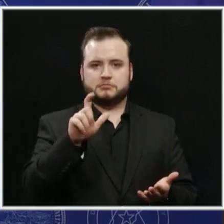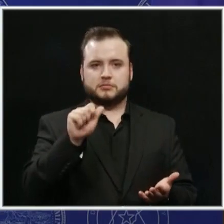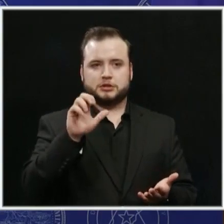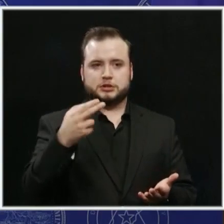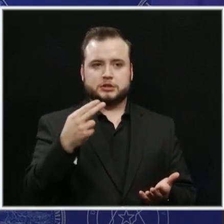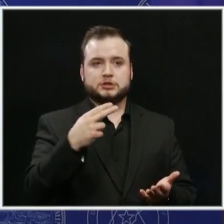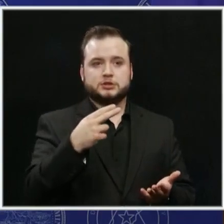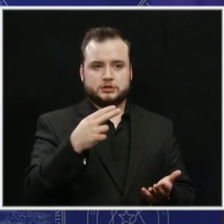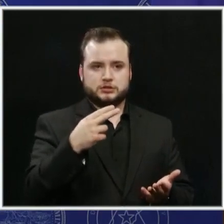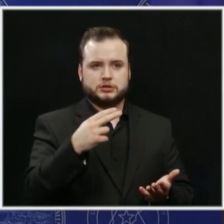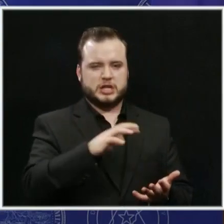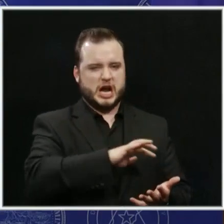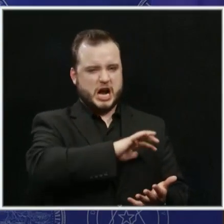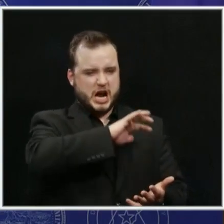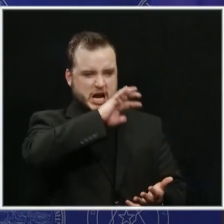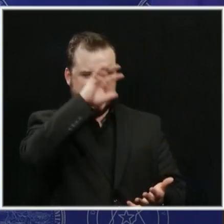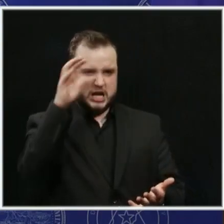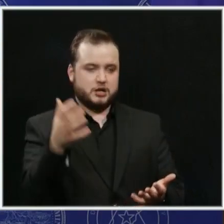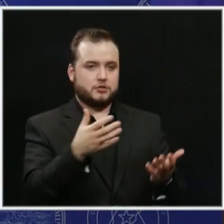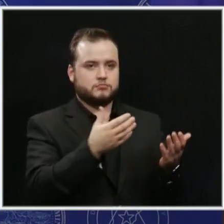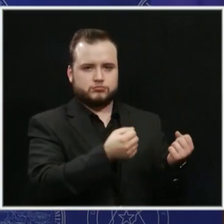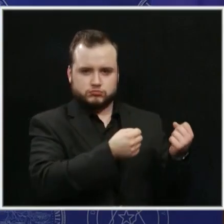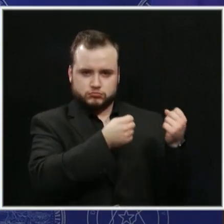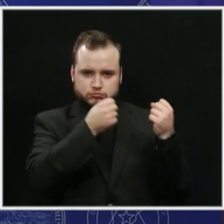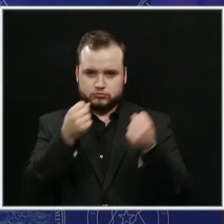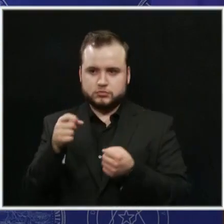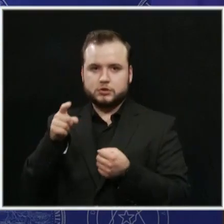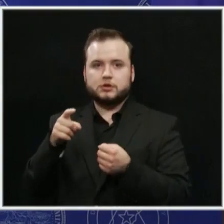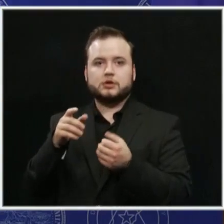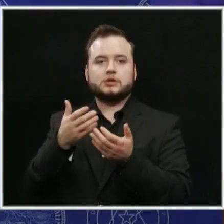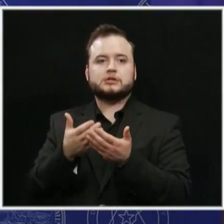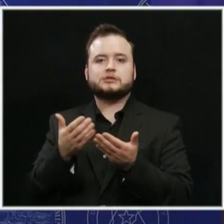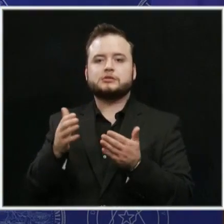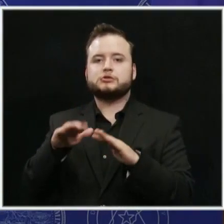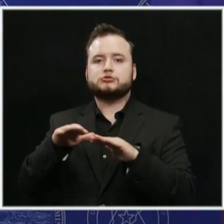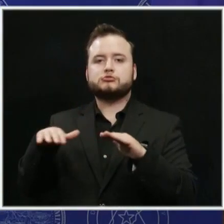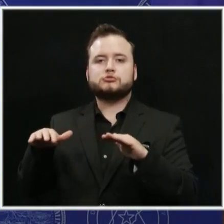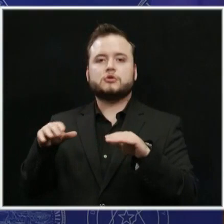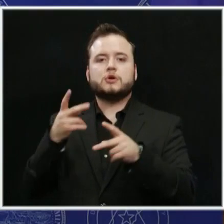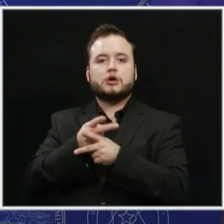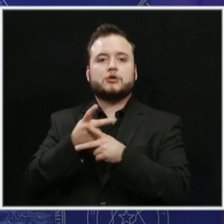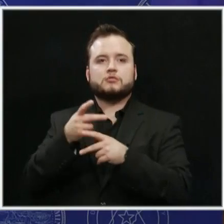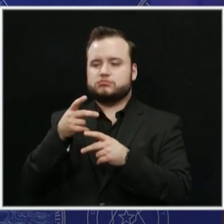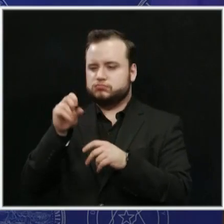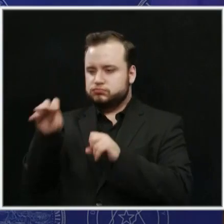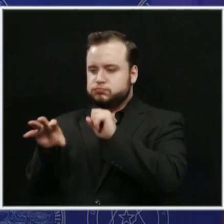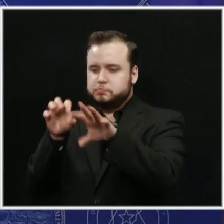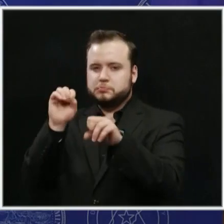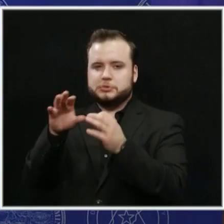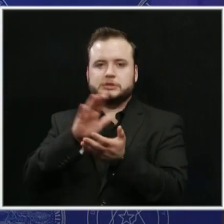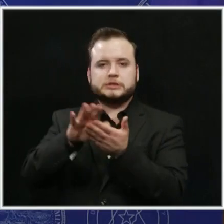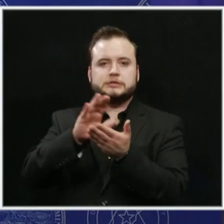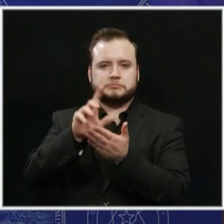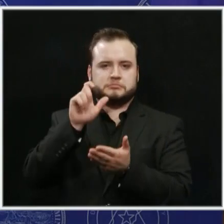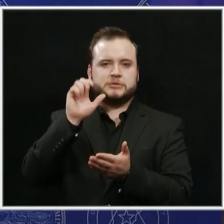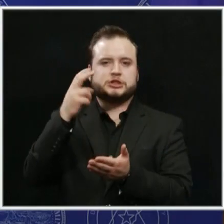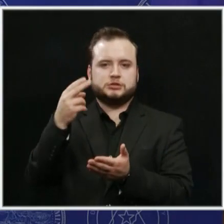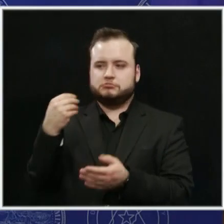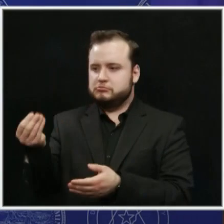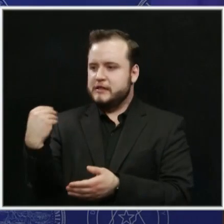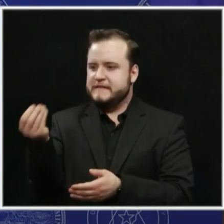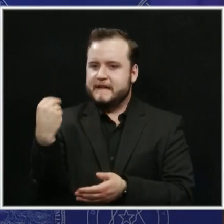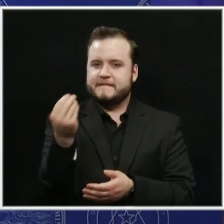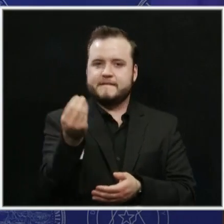all of our child care providers around the state to make sure that they were being cared for. That's that's an incredible gesture of